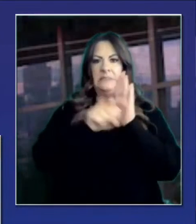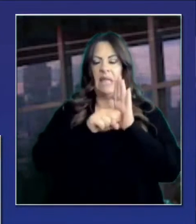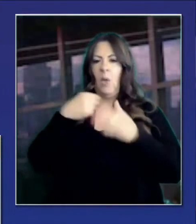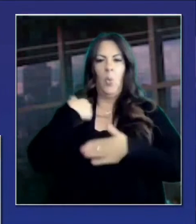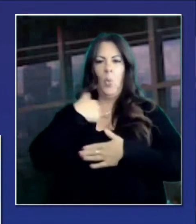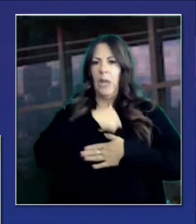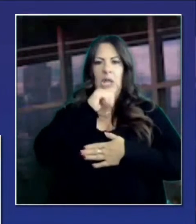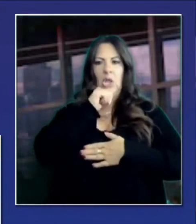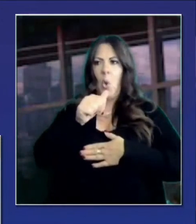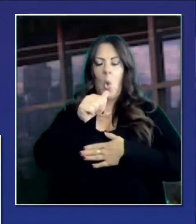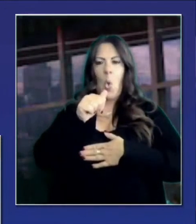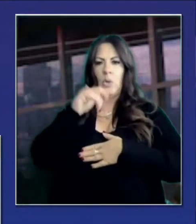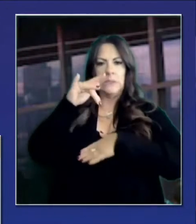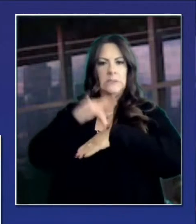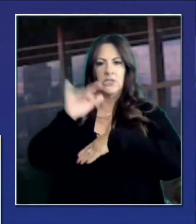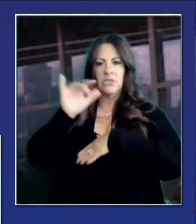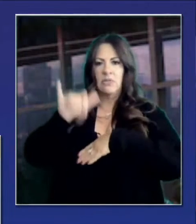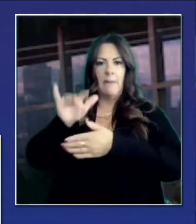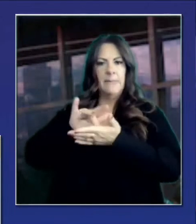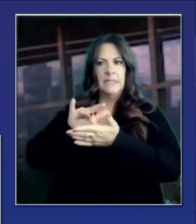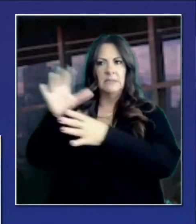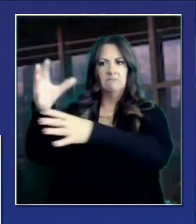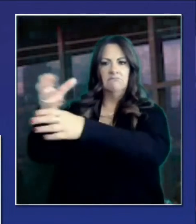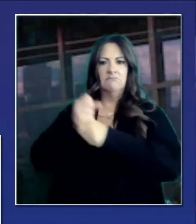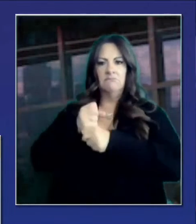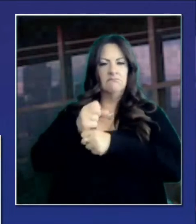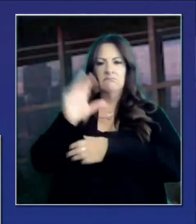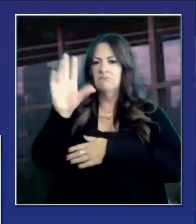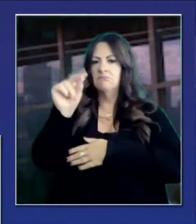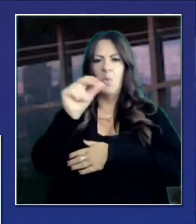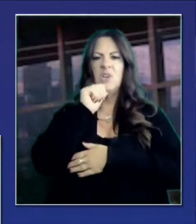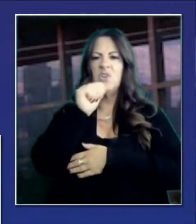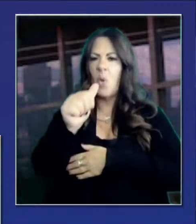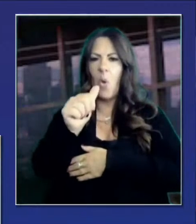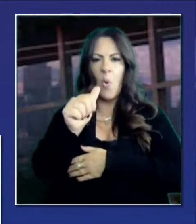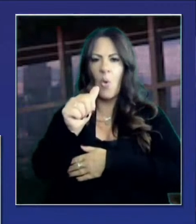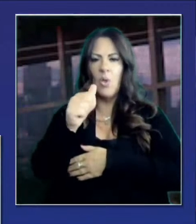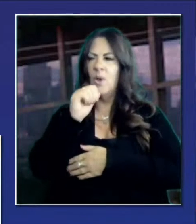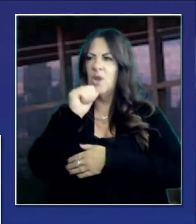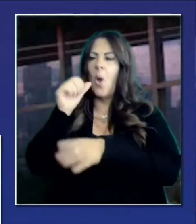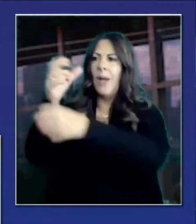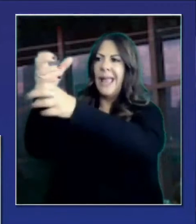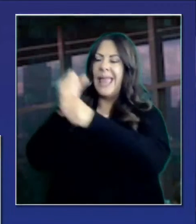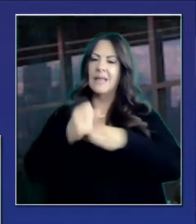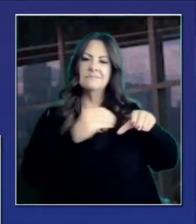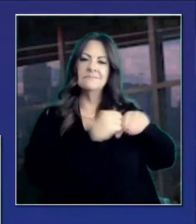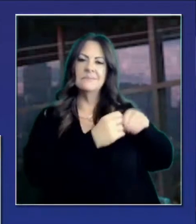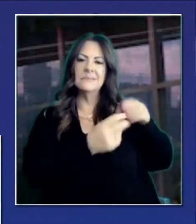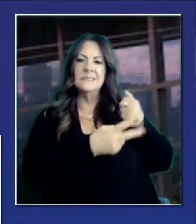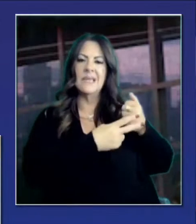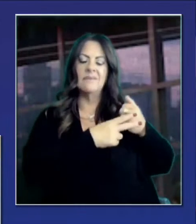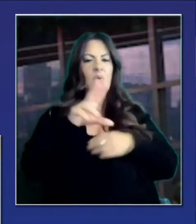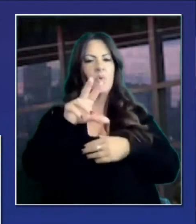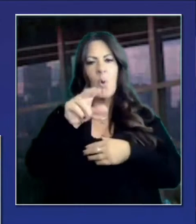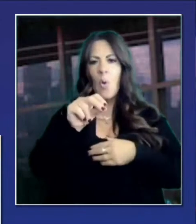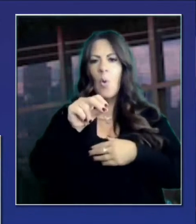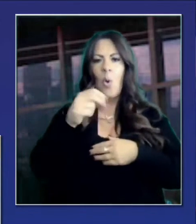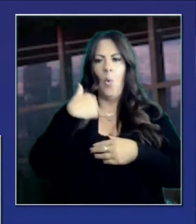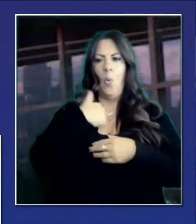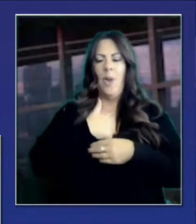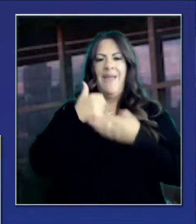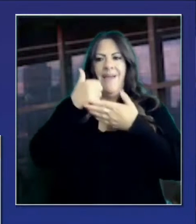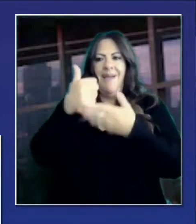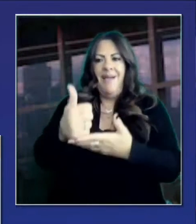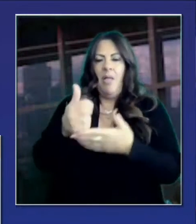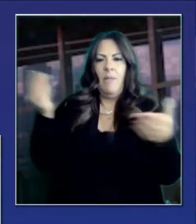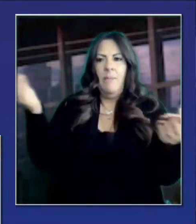doesn't have any doses in its cache. We don't have a warehouse of doses. They're sent directly to counties, counties to providers, some